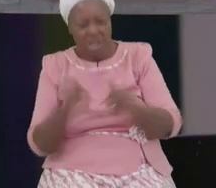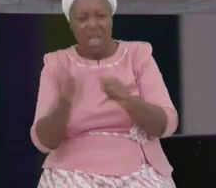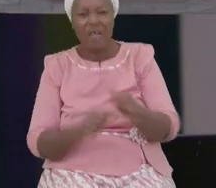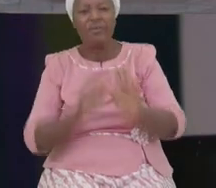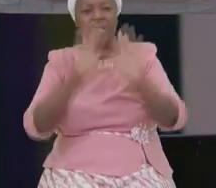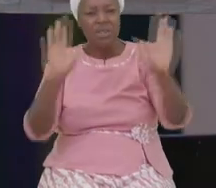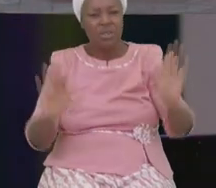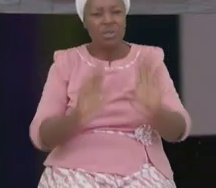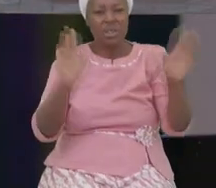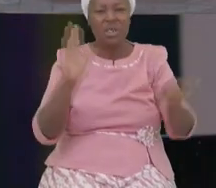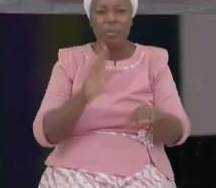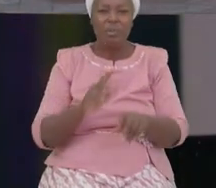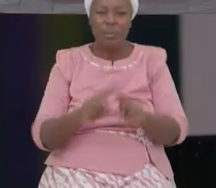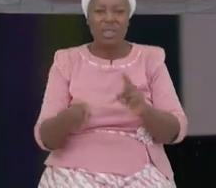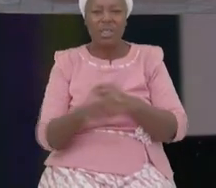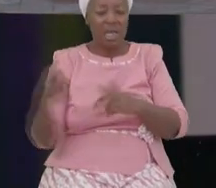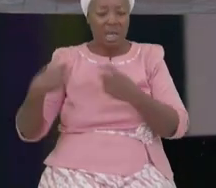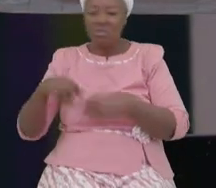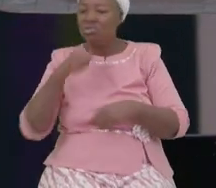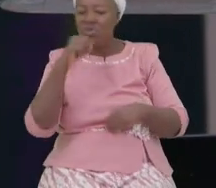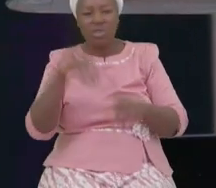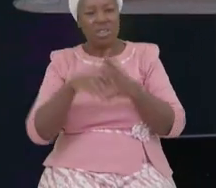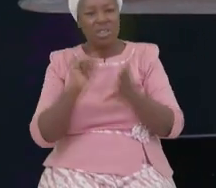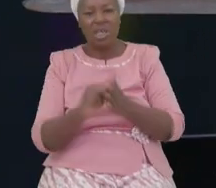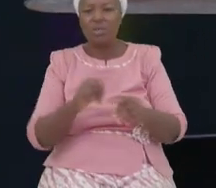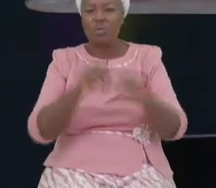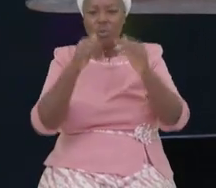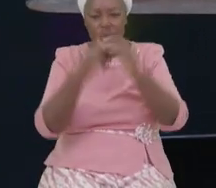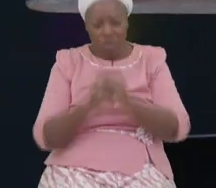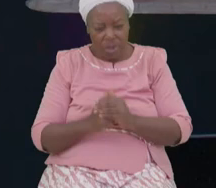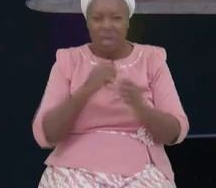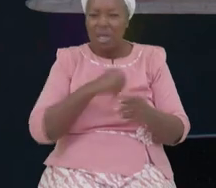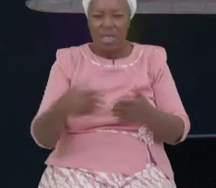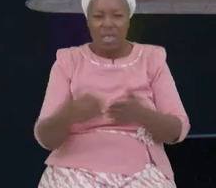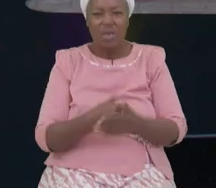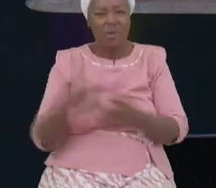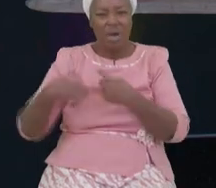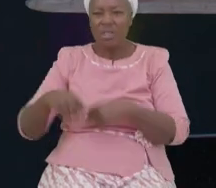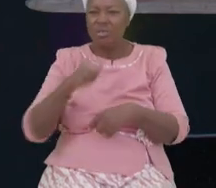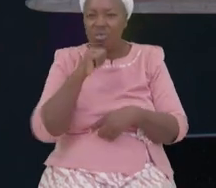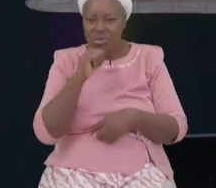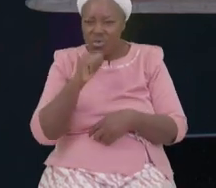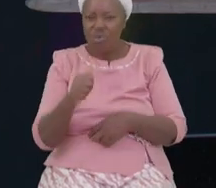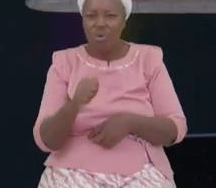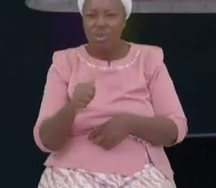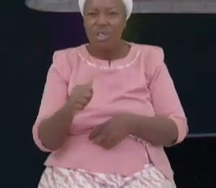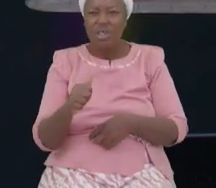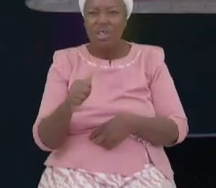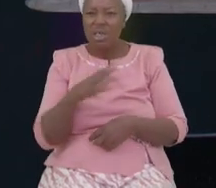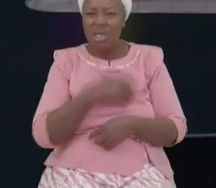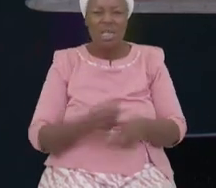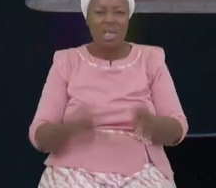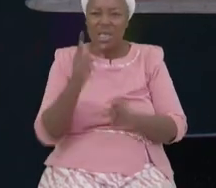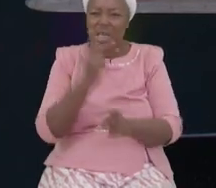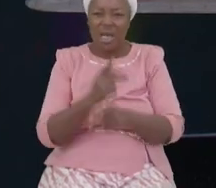Sunday, but their heart is not in the worship. The new heart is not kind of